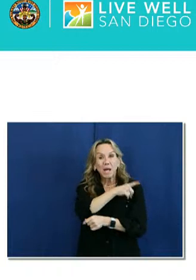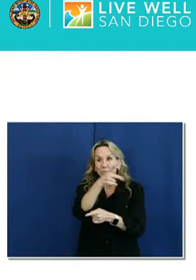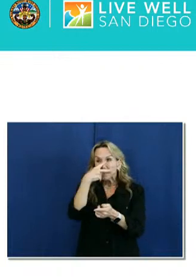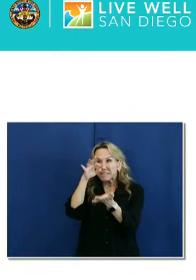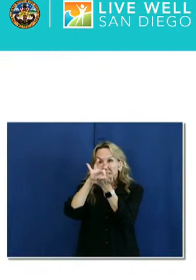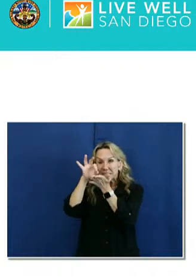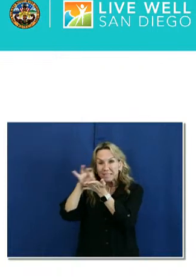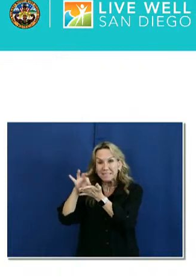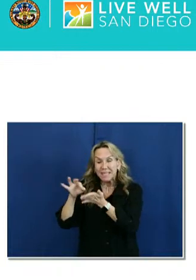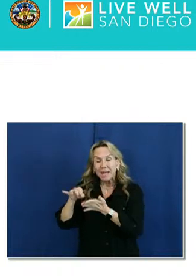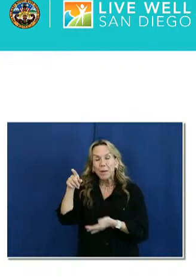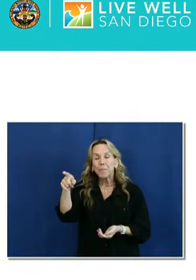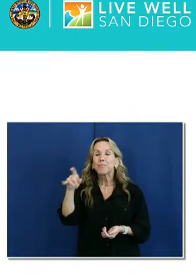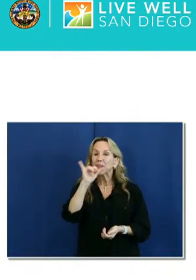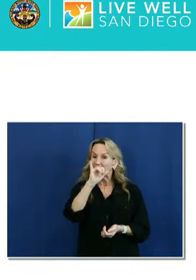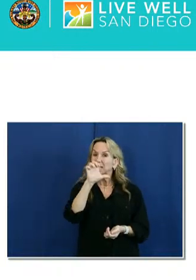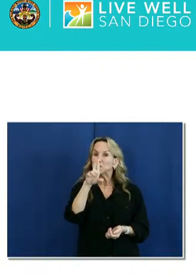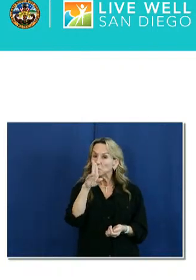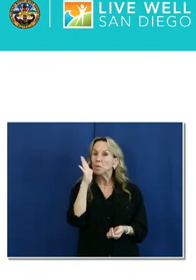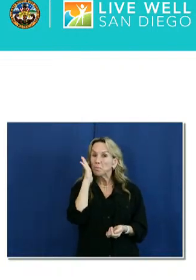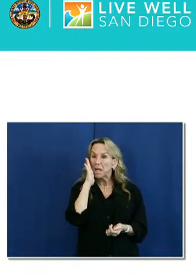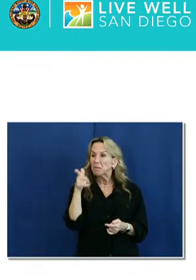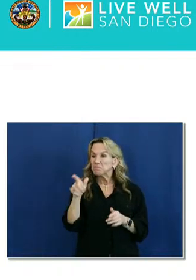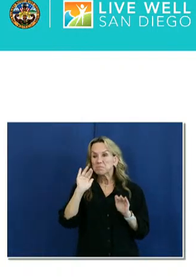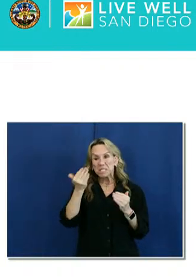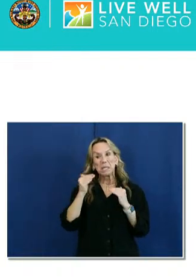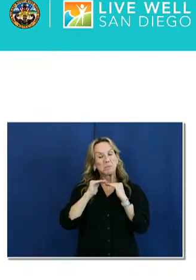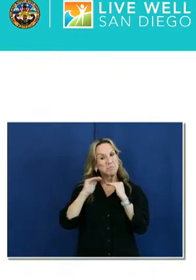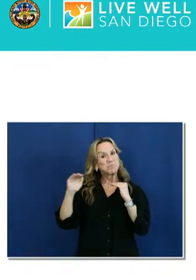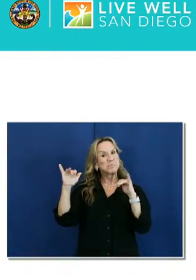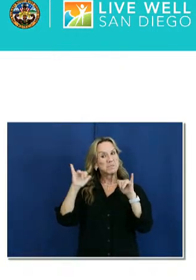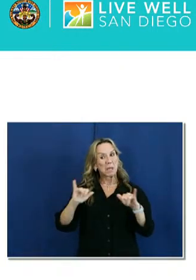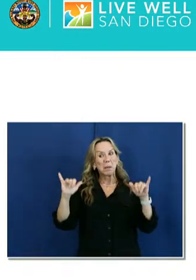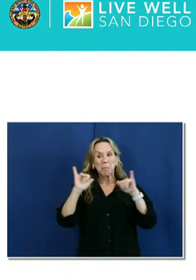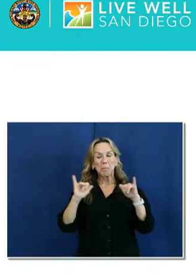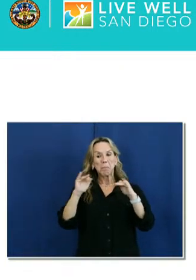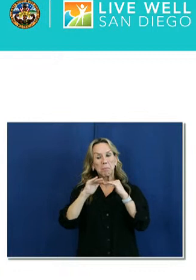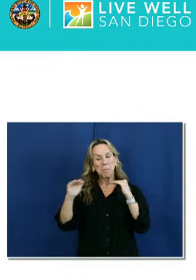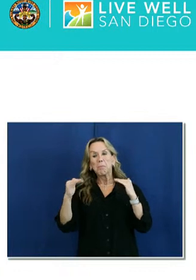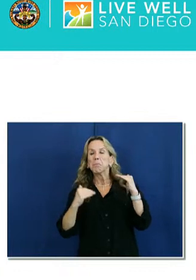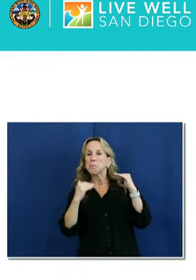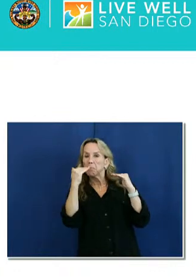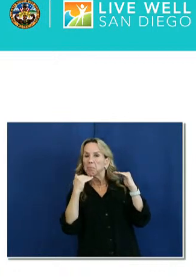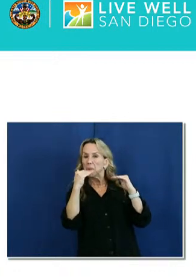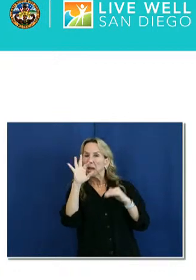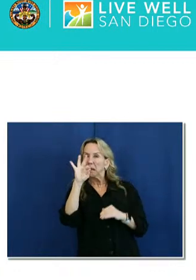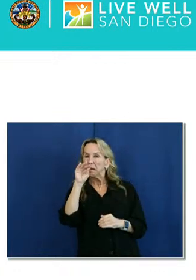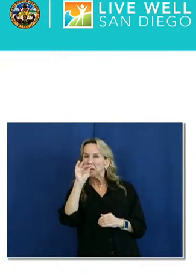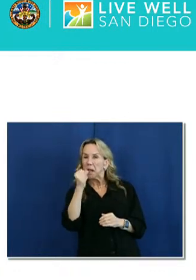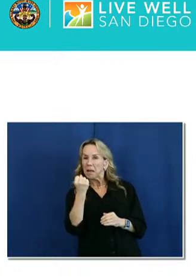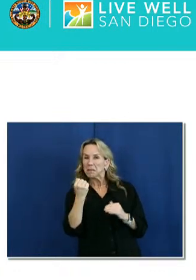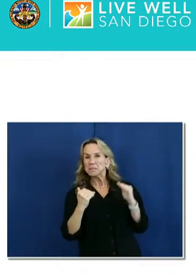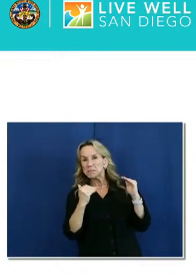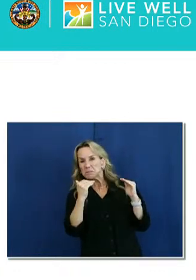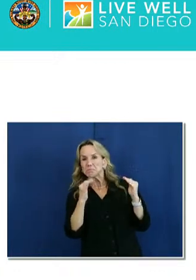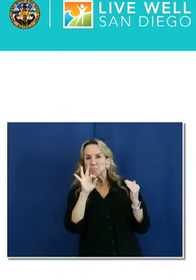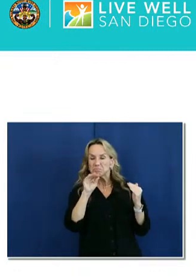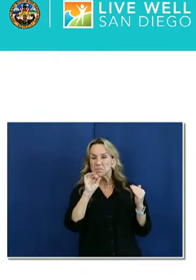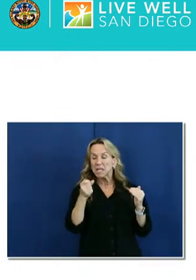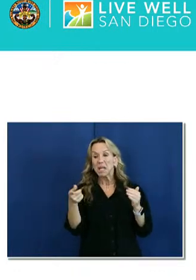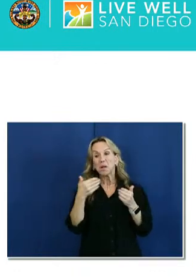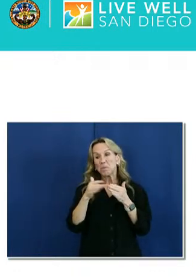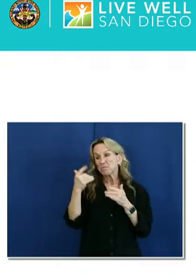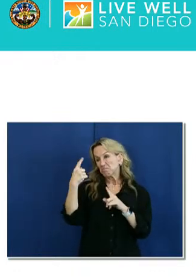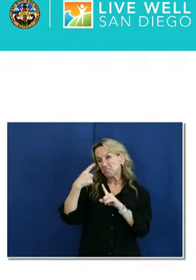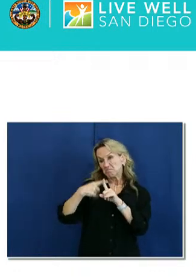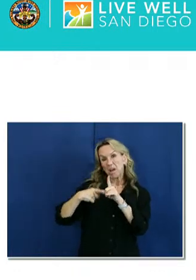our ICU beds staying relatively stable, where we've been right there in the mid to high 90s, where we've been pretty consistent for about the